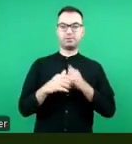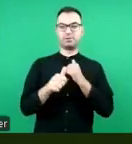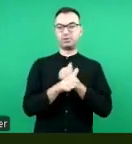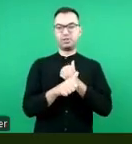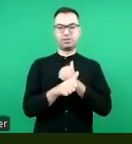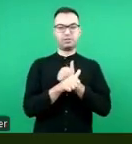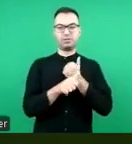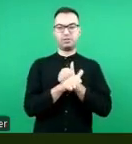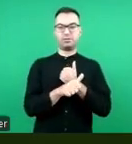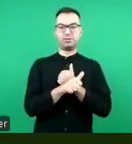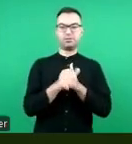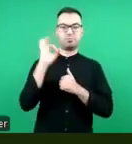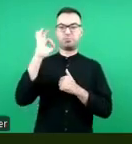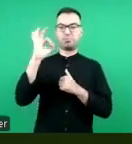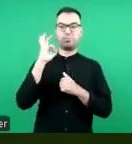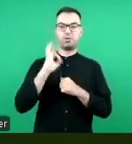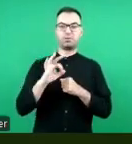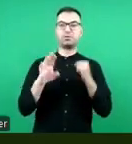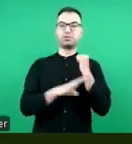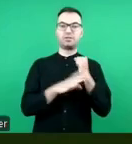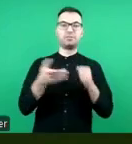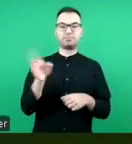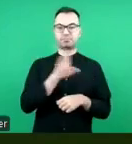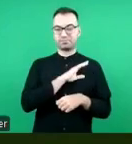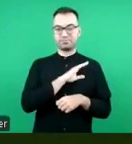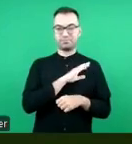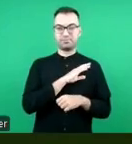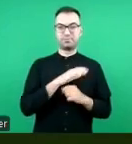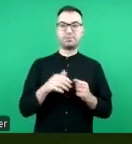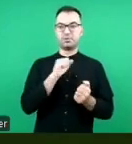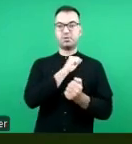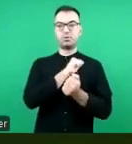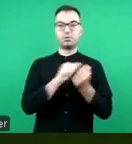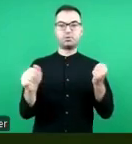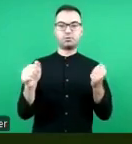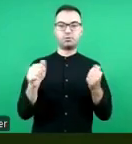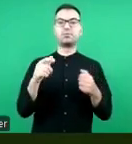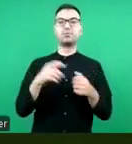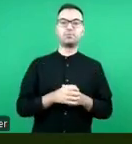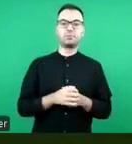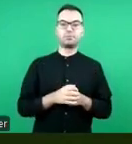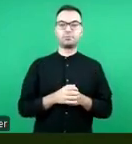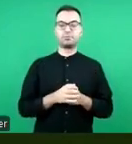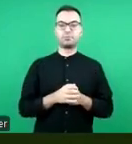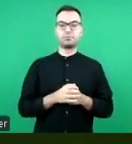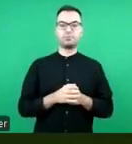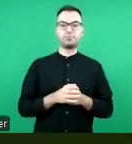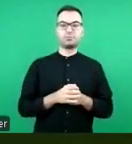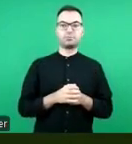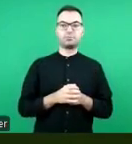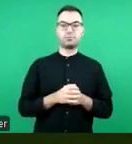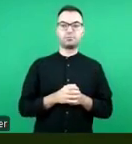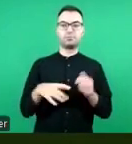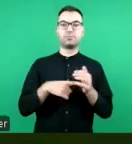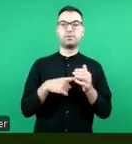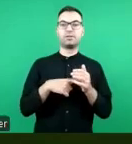60-something % of trees killed. Here, the disturbance severity matches the trees killed by disturbance on the